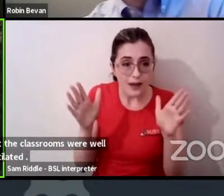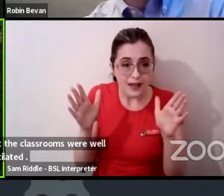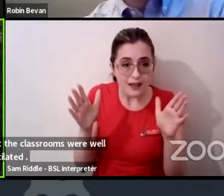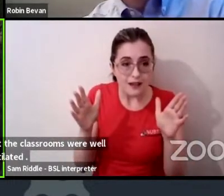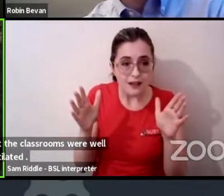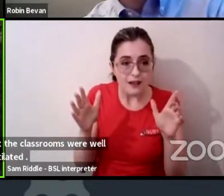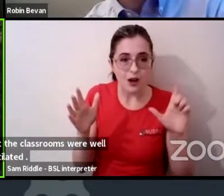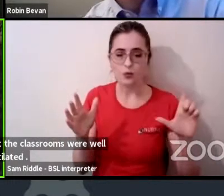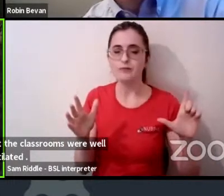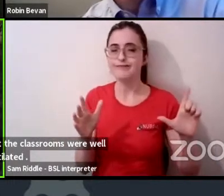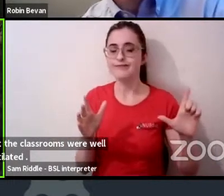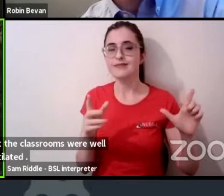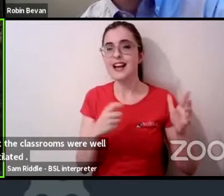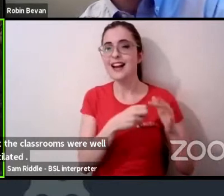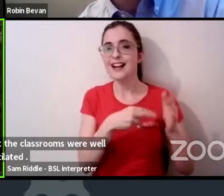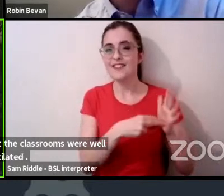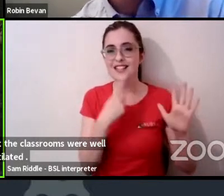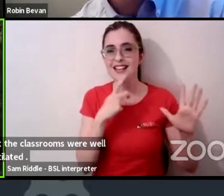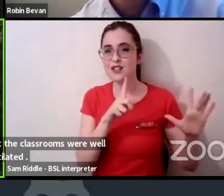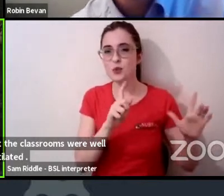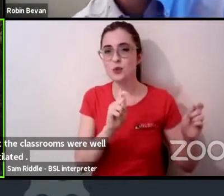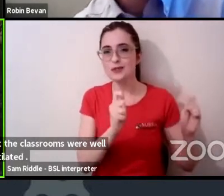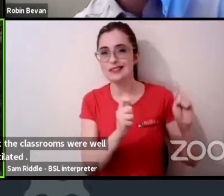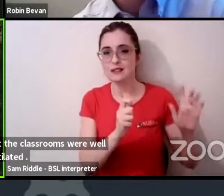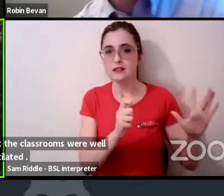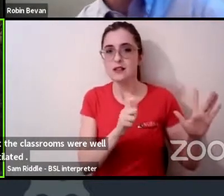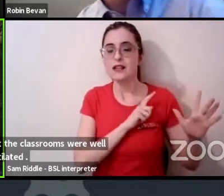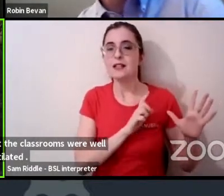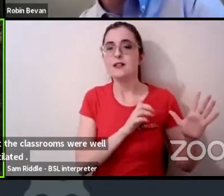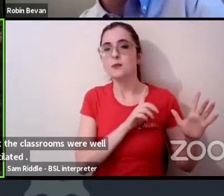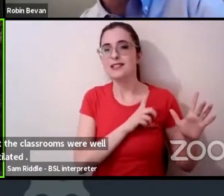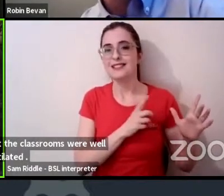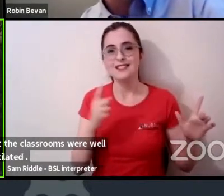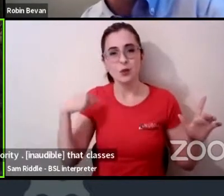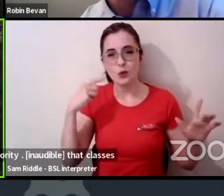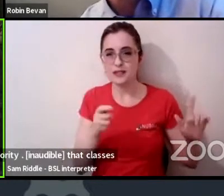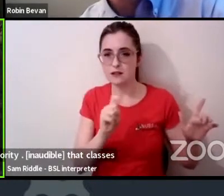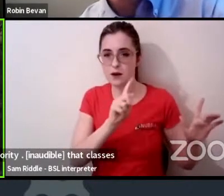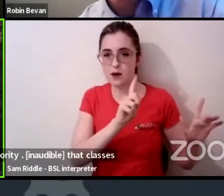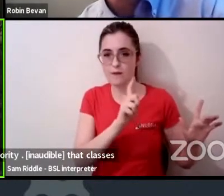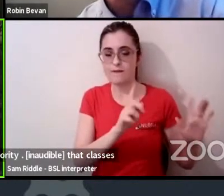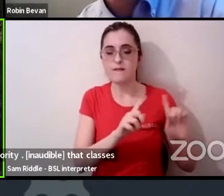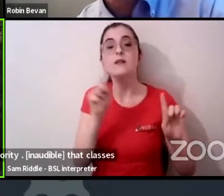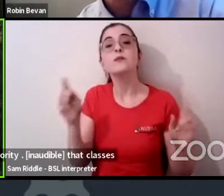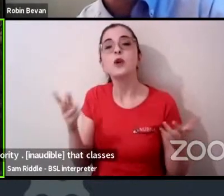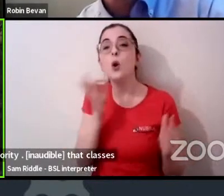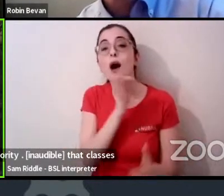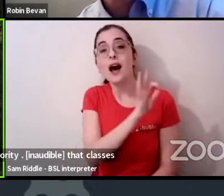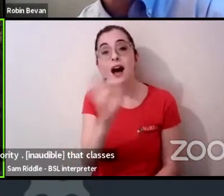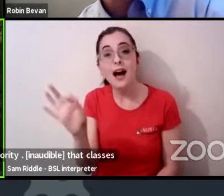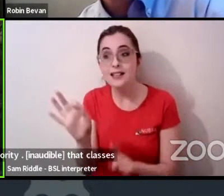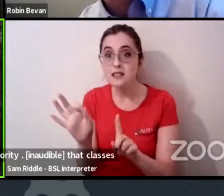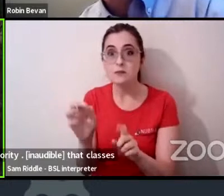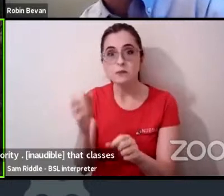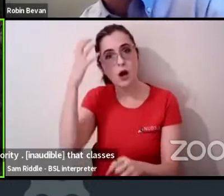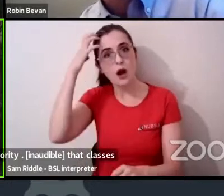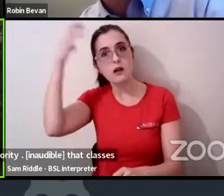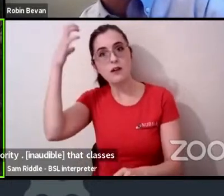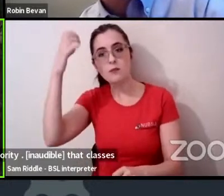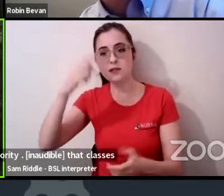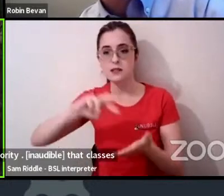Teams because it's making lots of noises. We asked about what you thought about government's plans for reopening, and